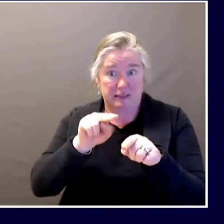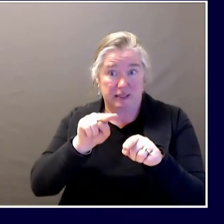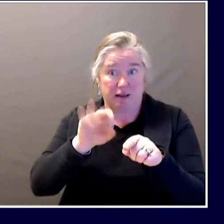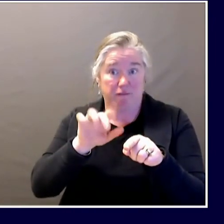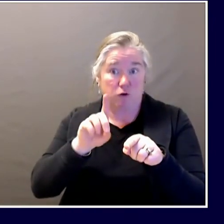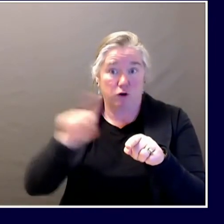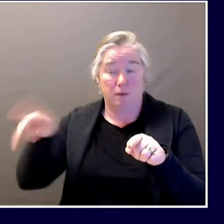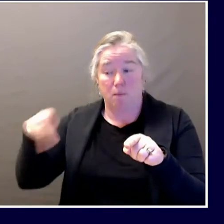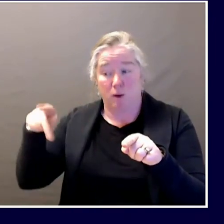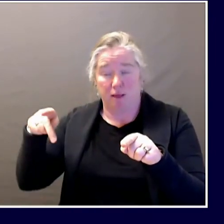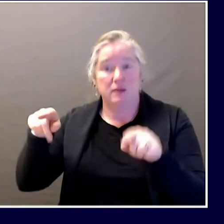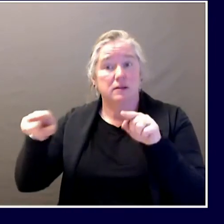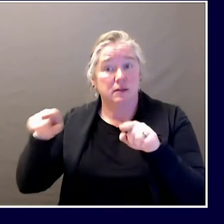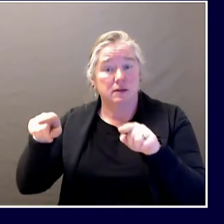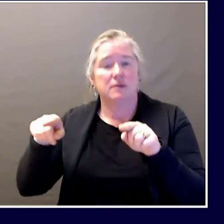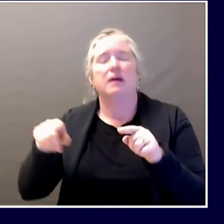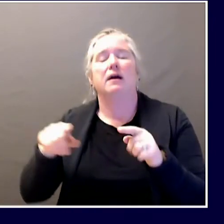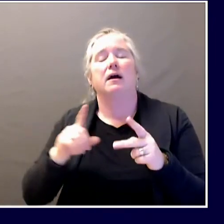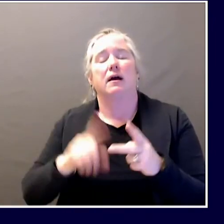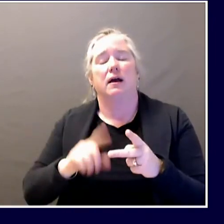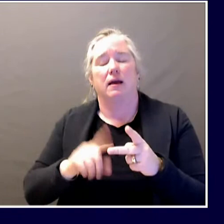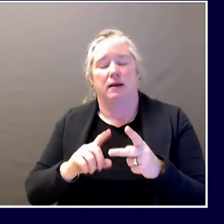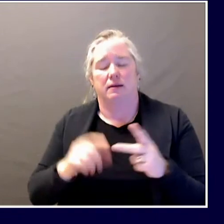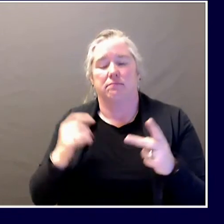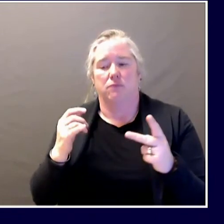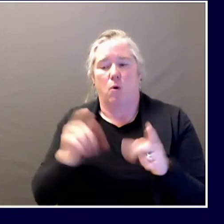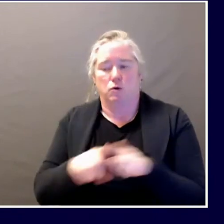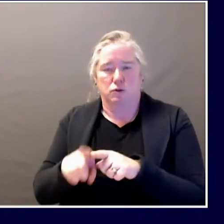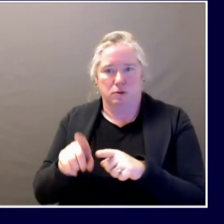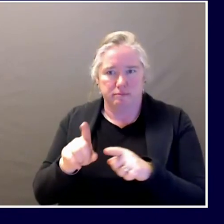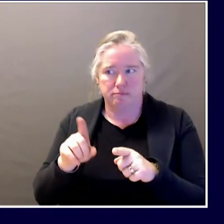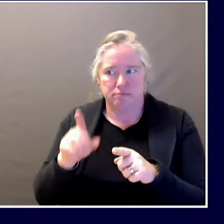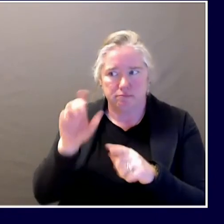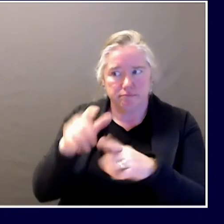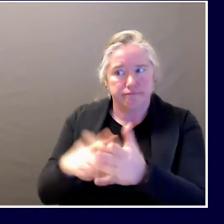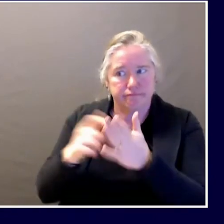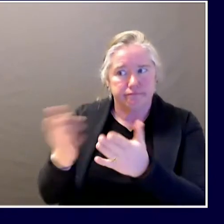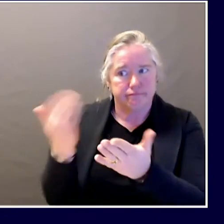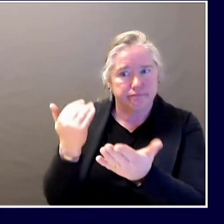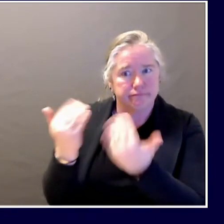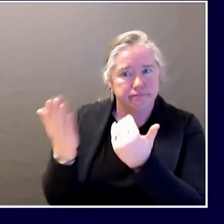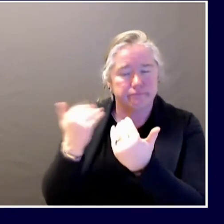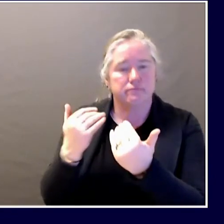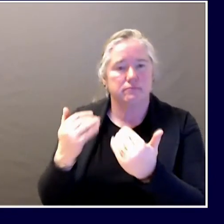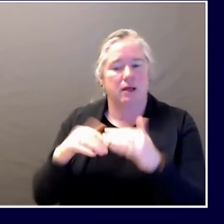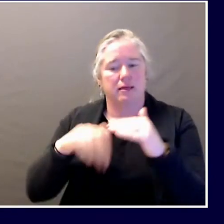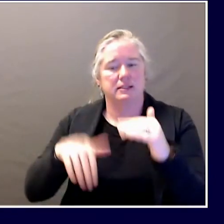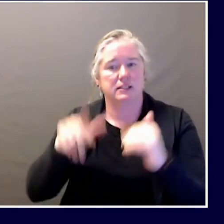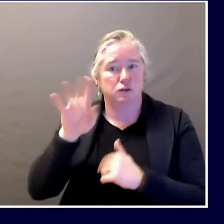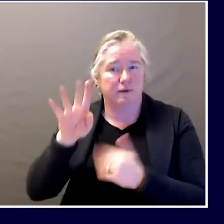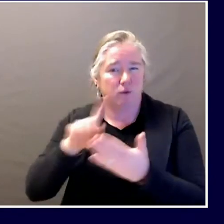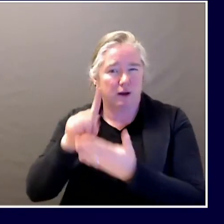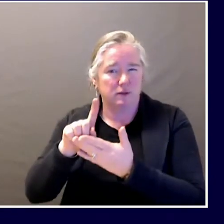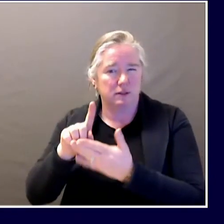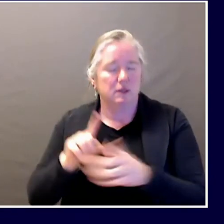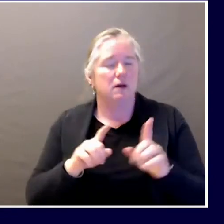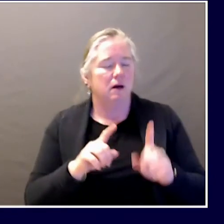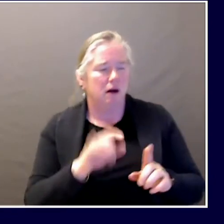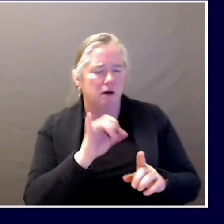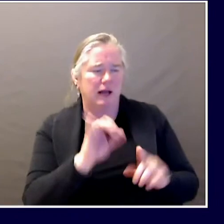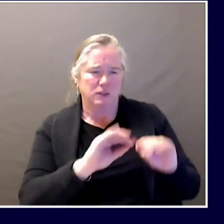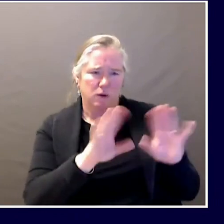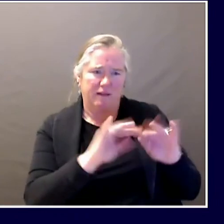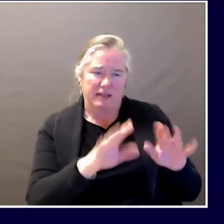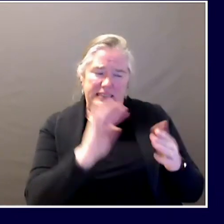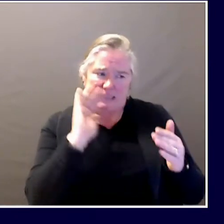our numbers more accurately reflect what's going on. Okay, so just to clarify, it sounds like there may have been some lag in